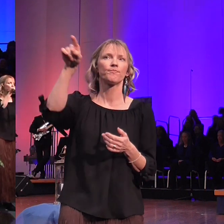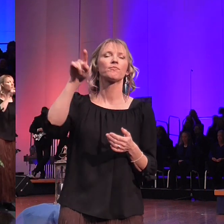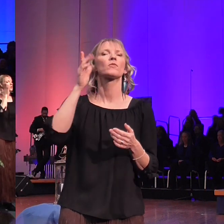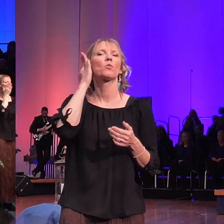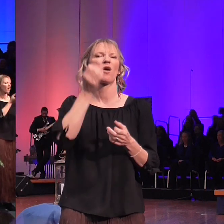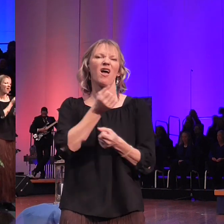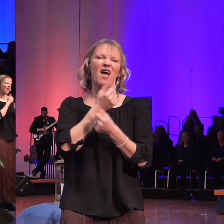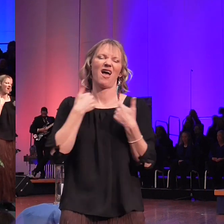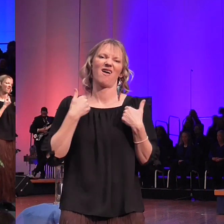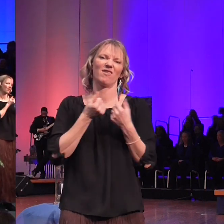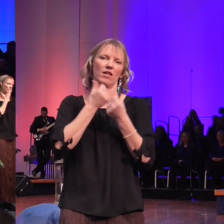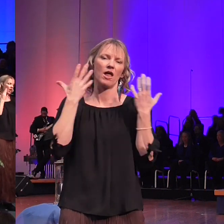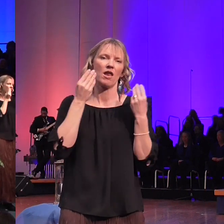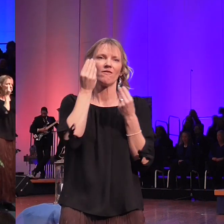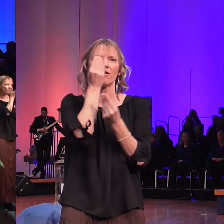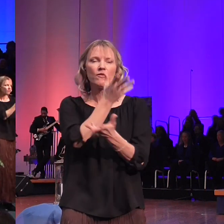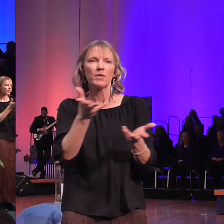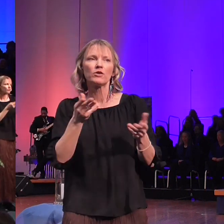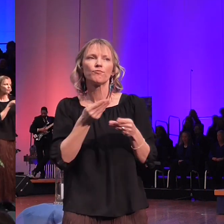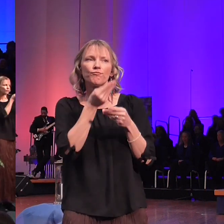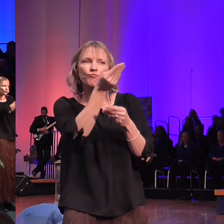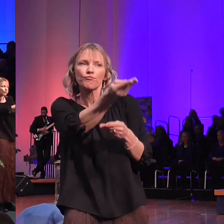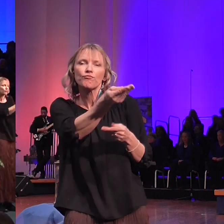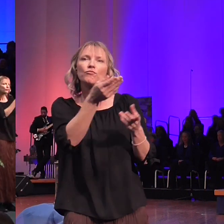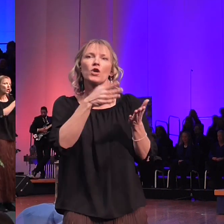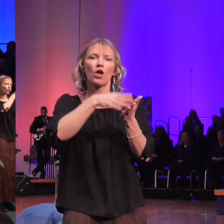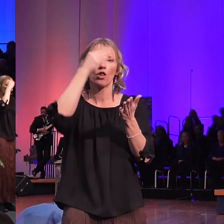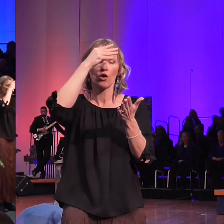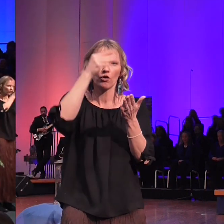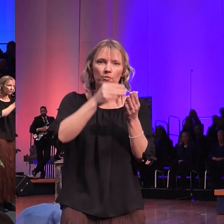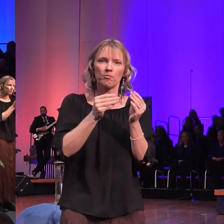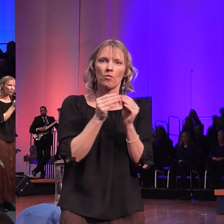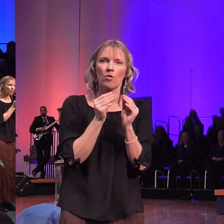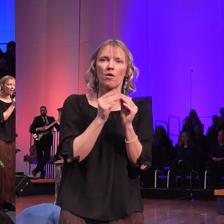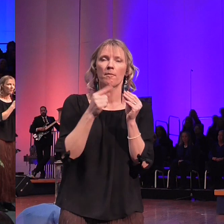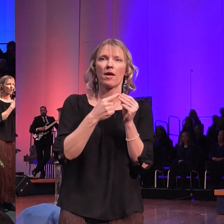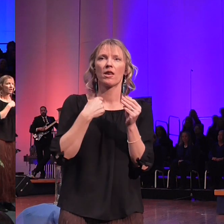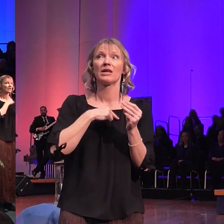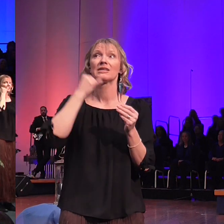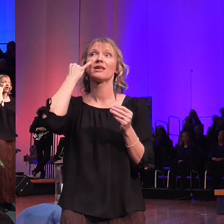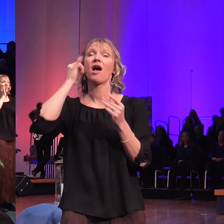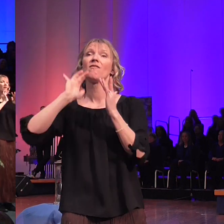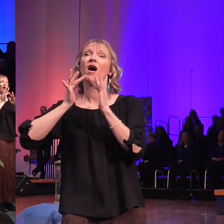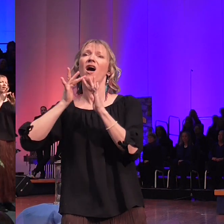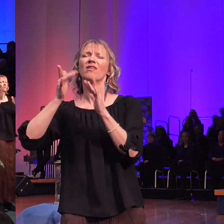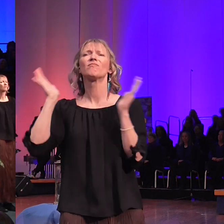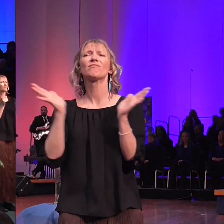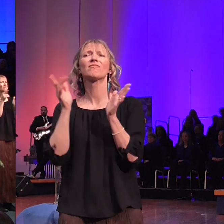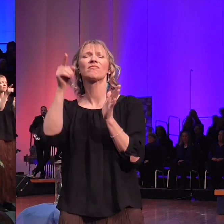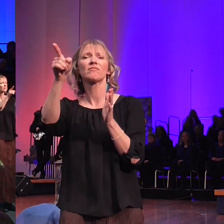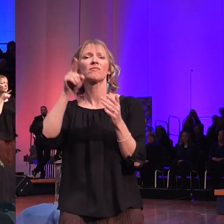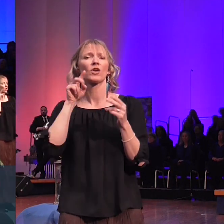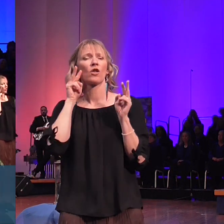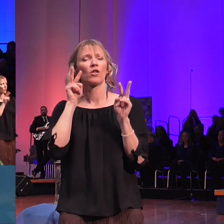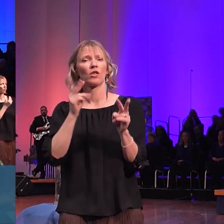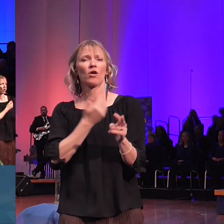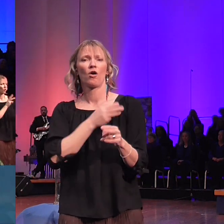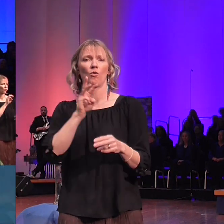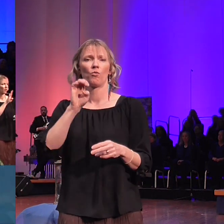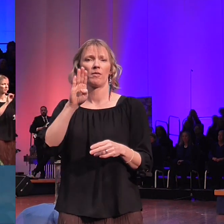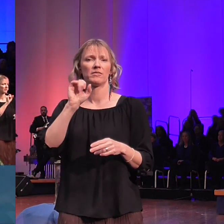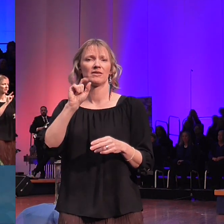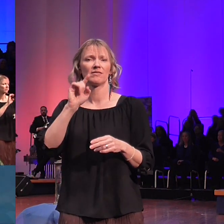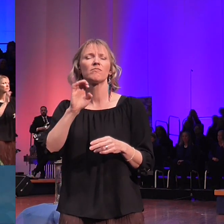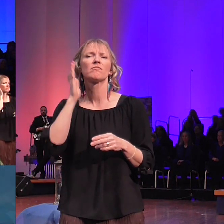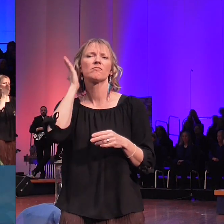lots of information there for you to learn more about us. For those of you that are online, I encourage you to go to our website. It will give